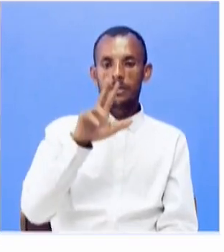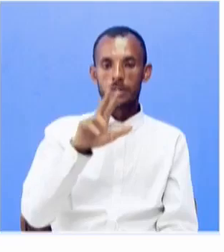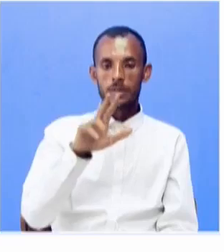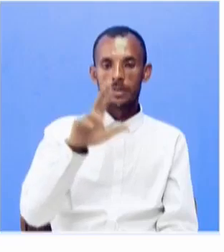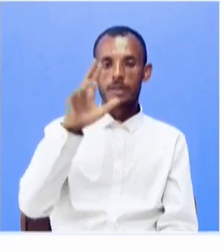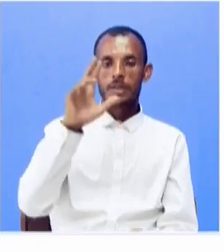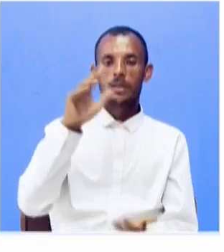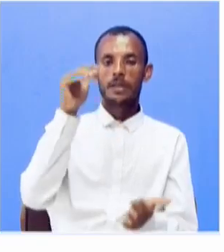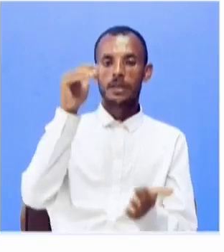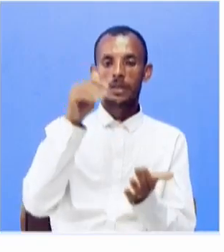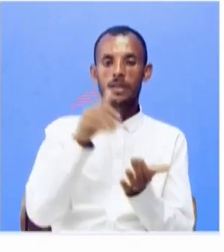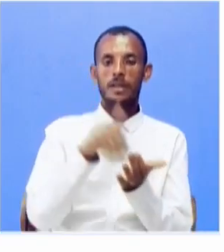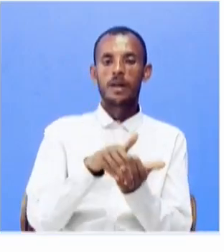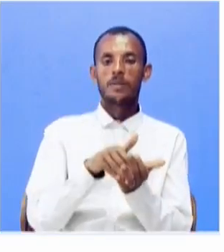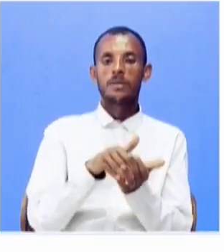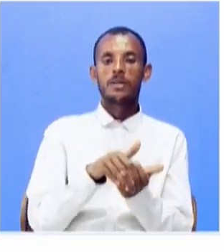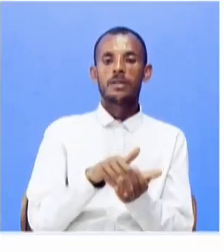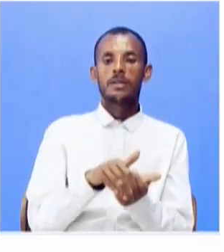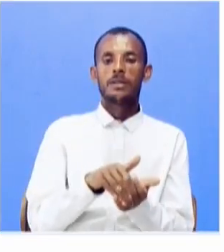3,000